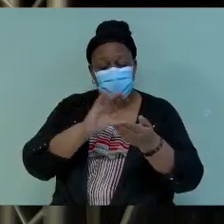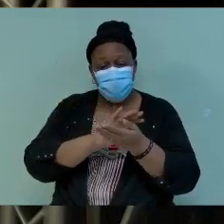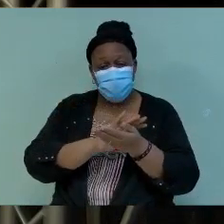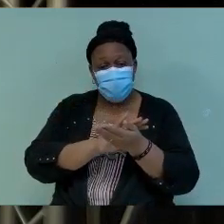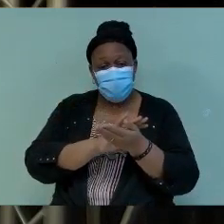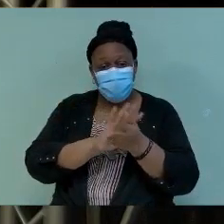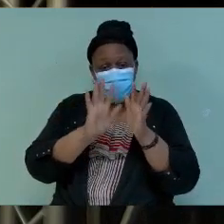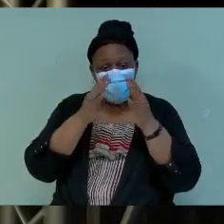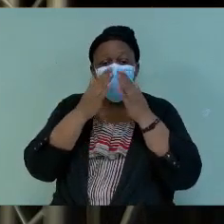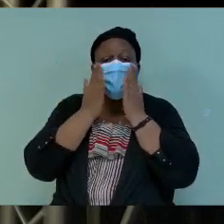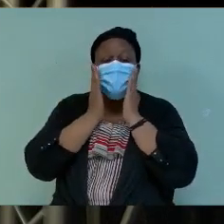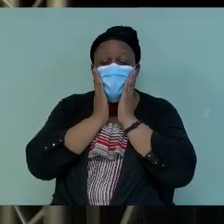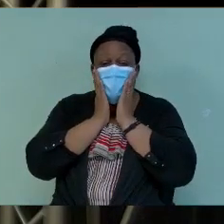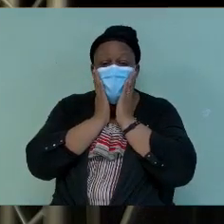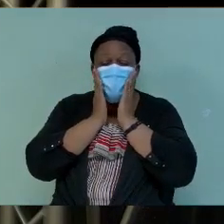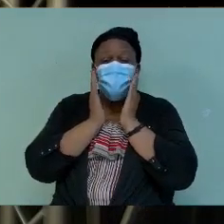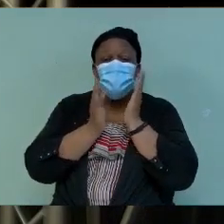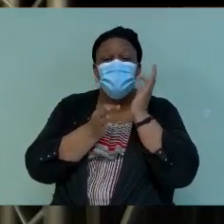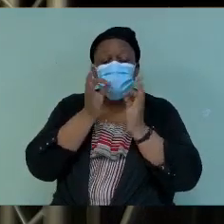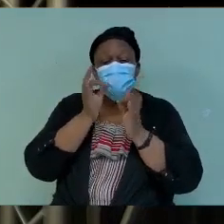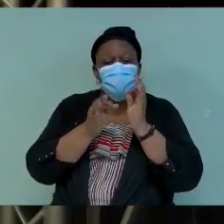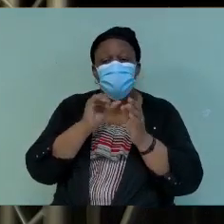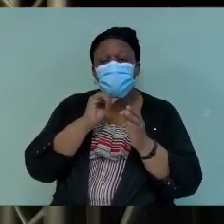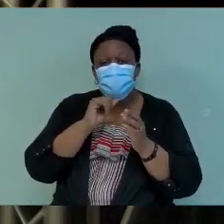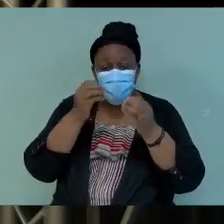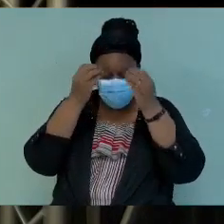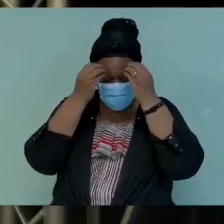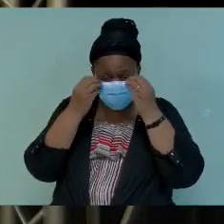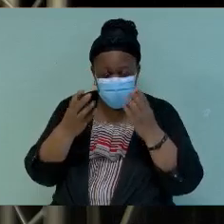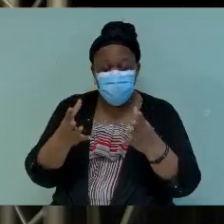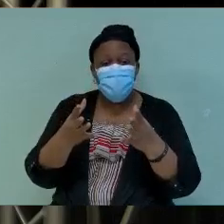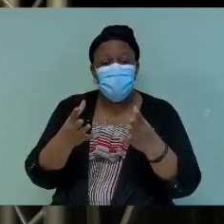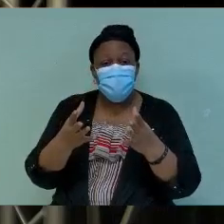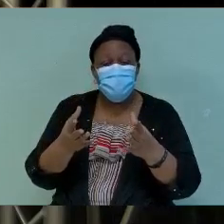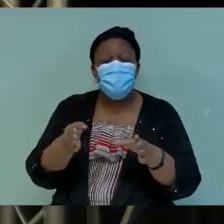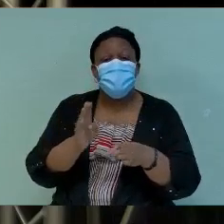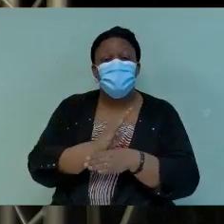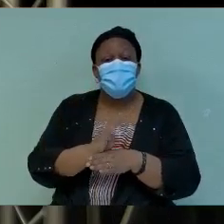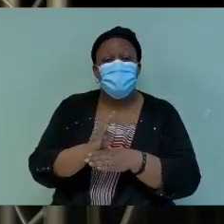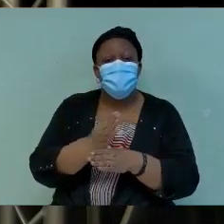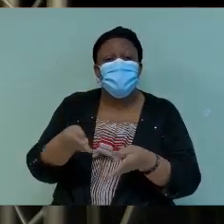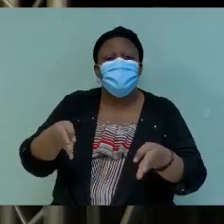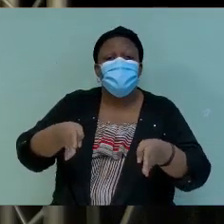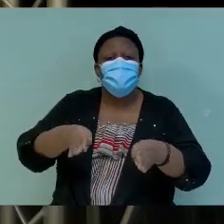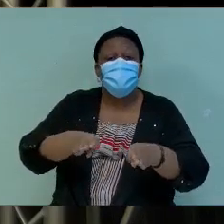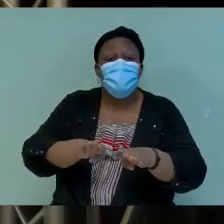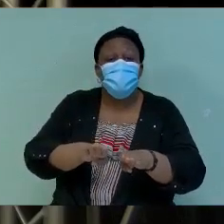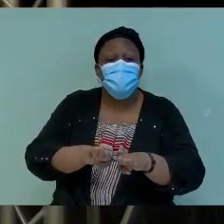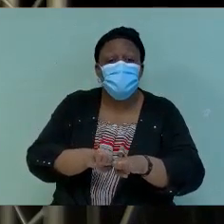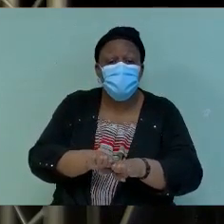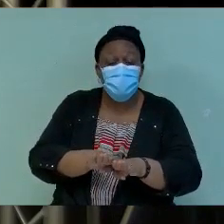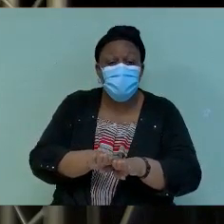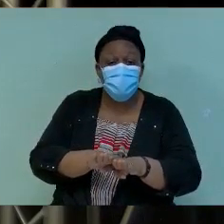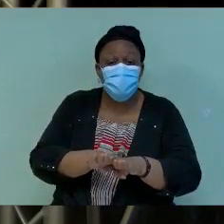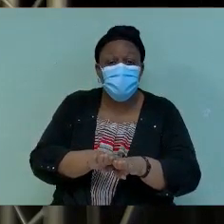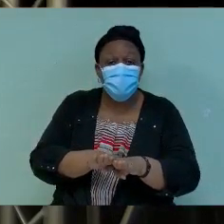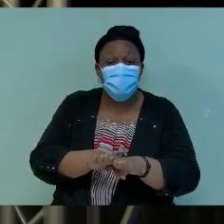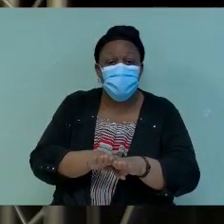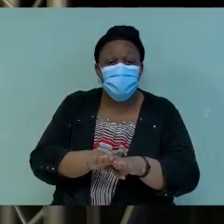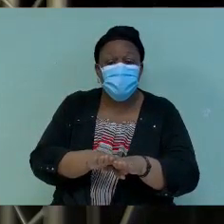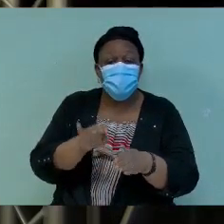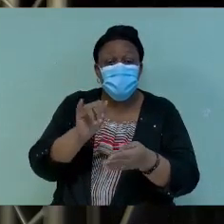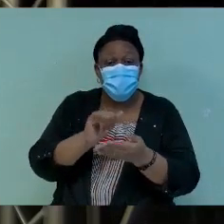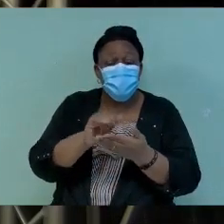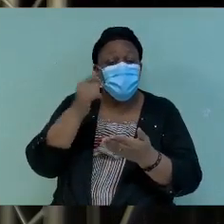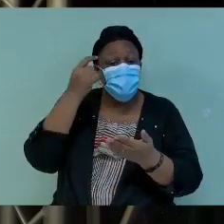that business shall cease to operate for the duration of these regulations. And this particular